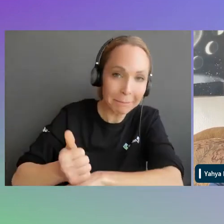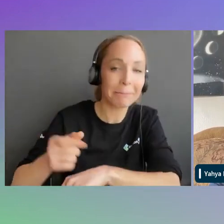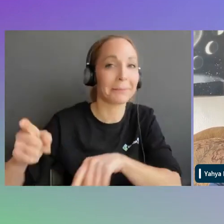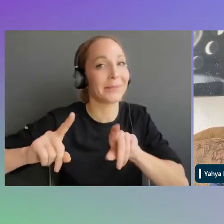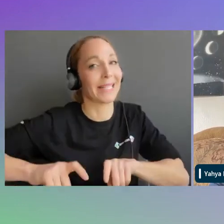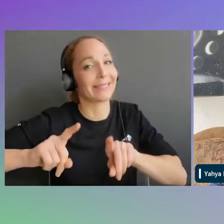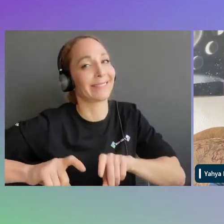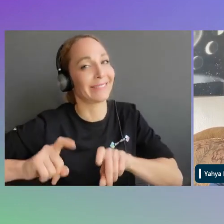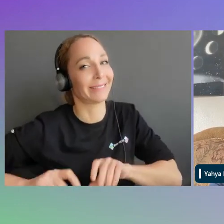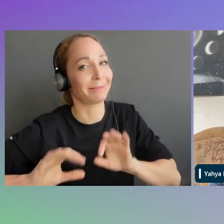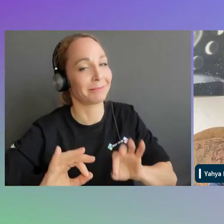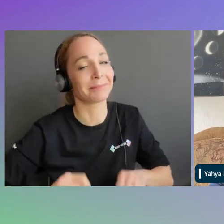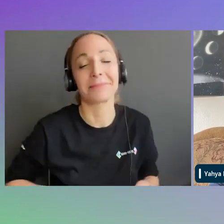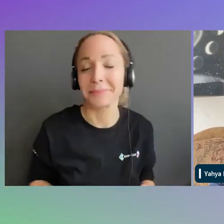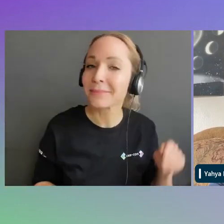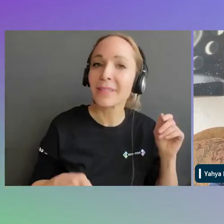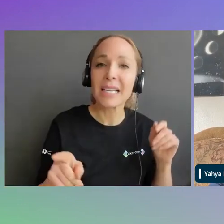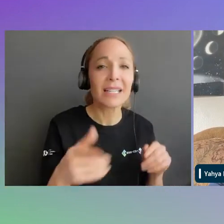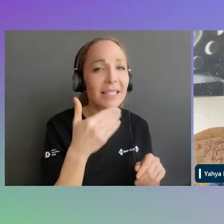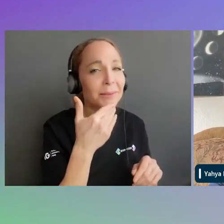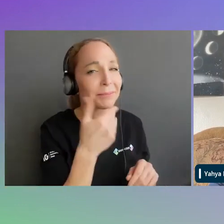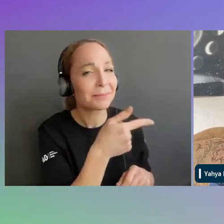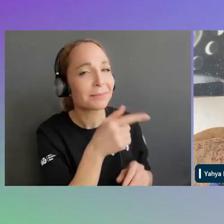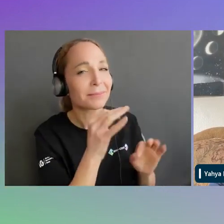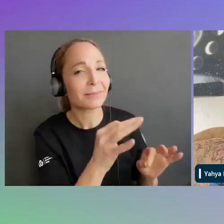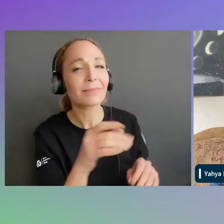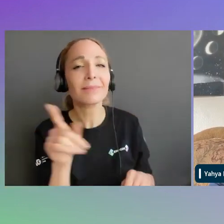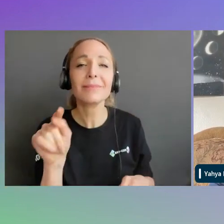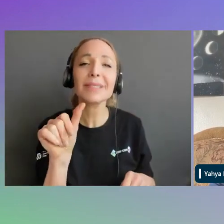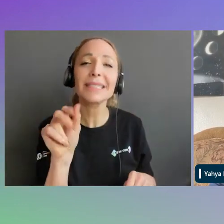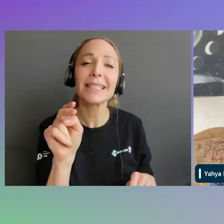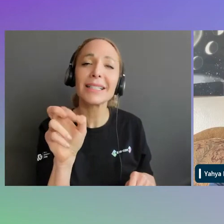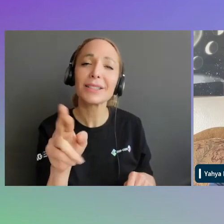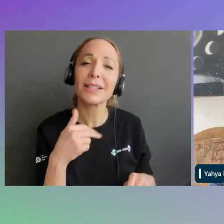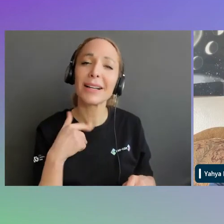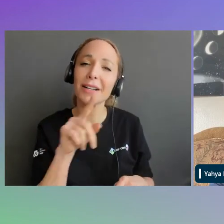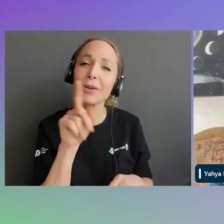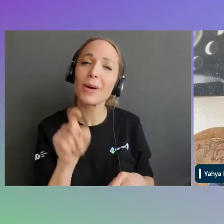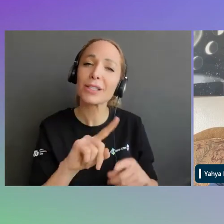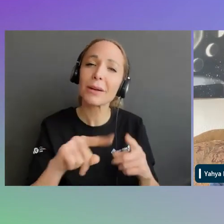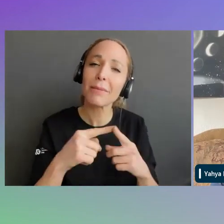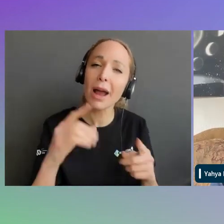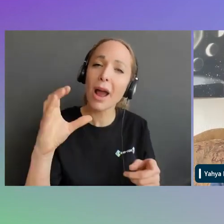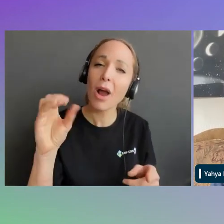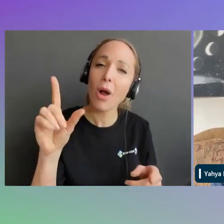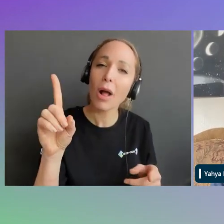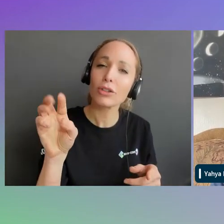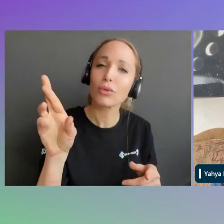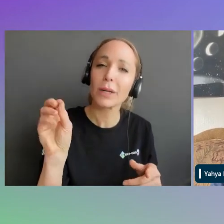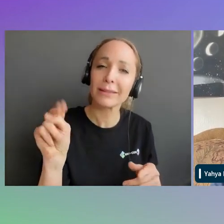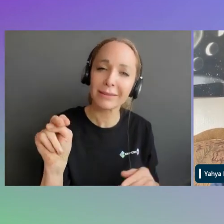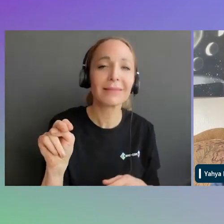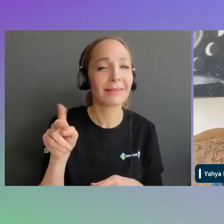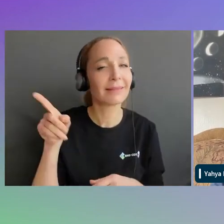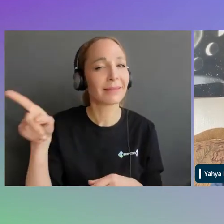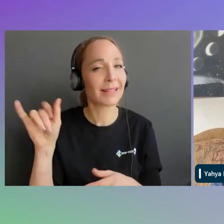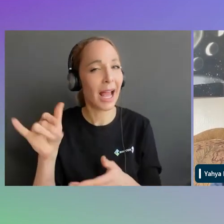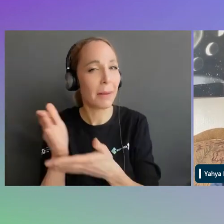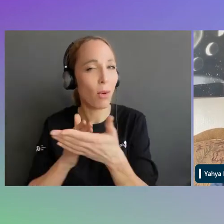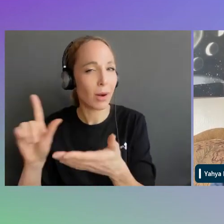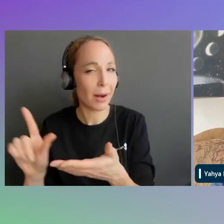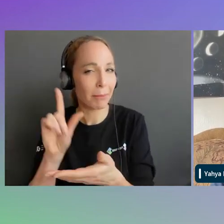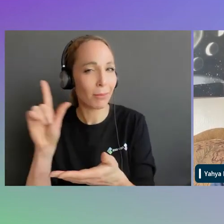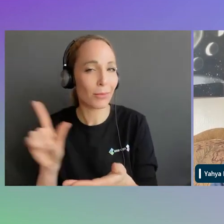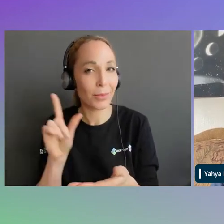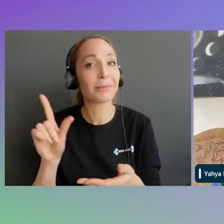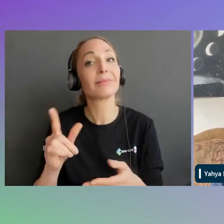question about uh, the component library, so Cauldron. So before starting to write a component library from